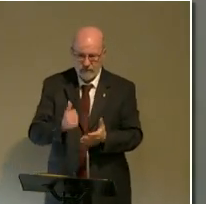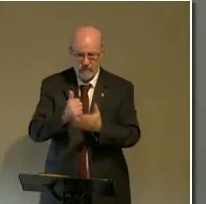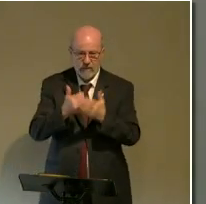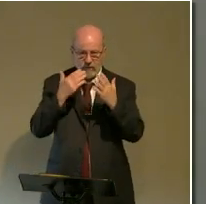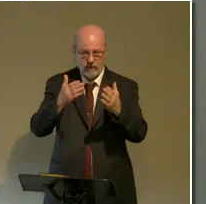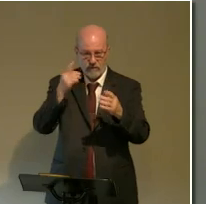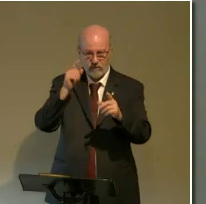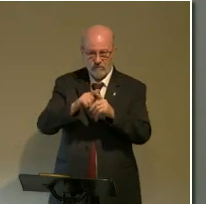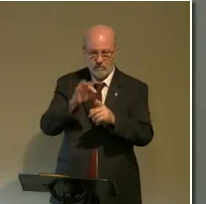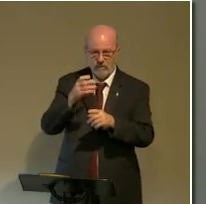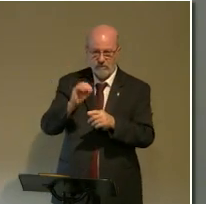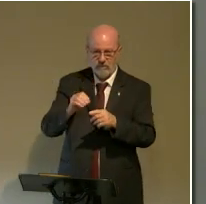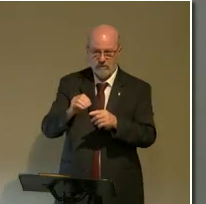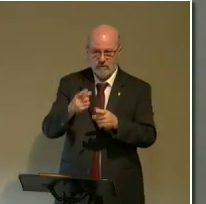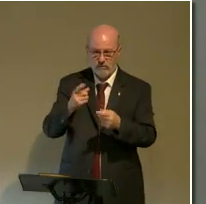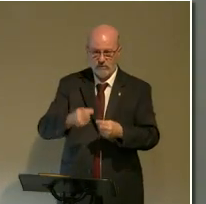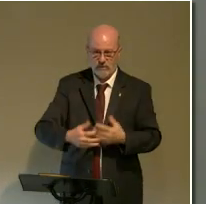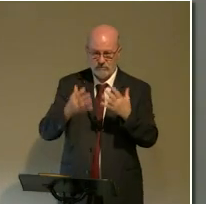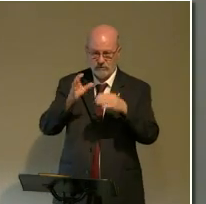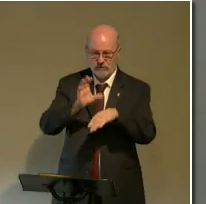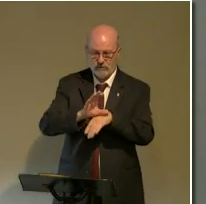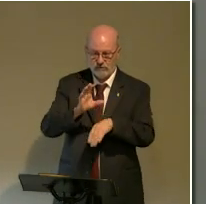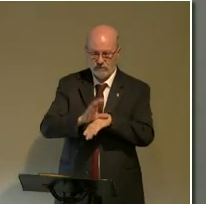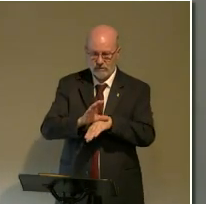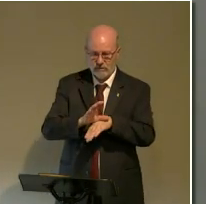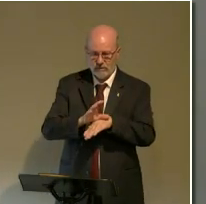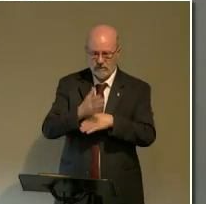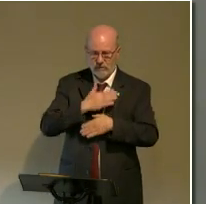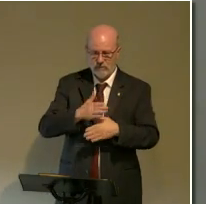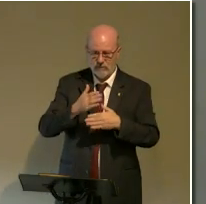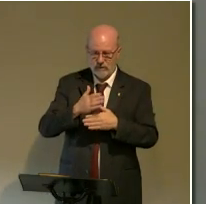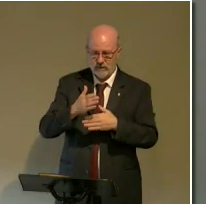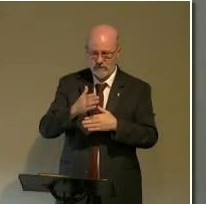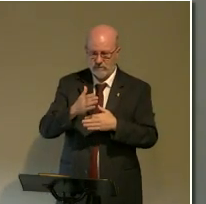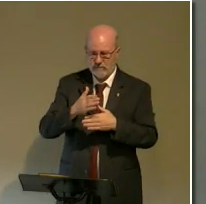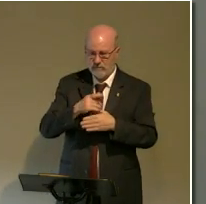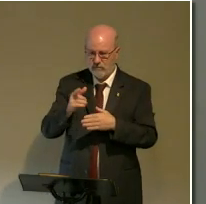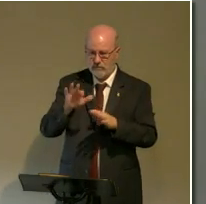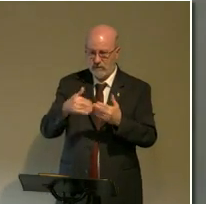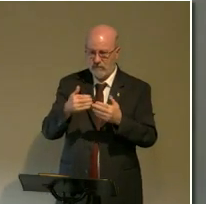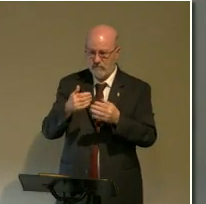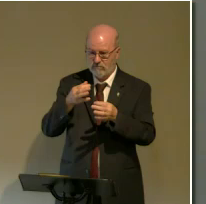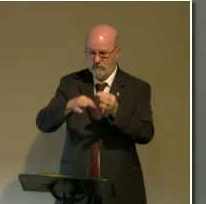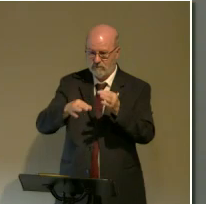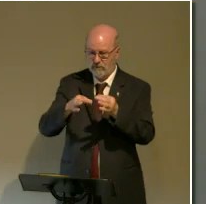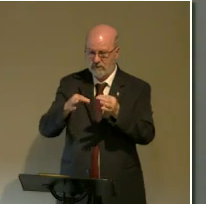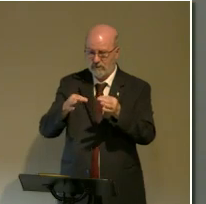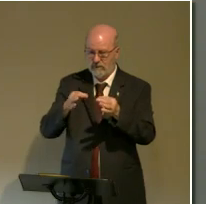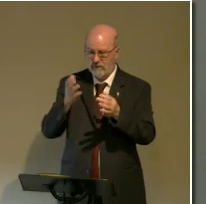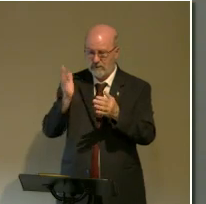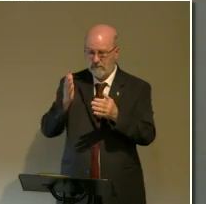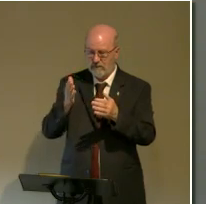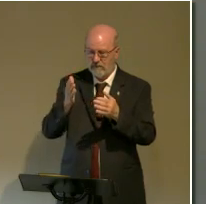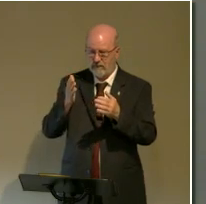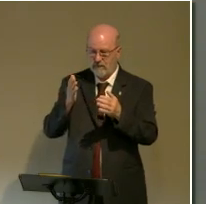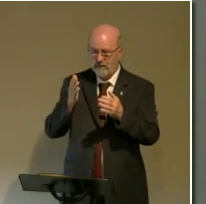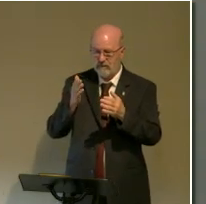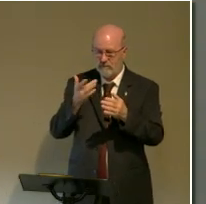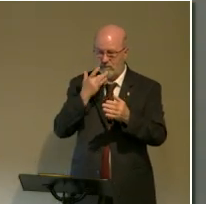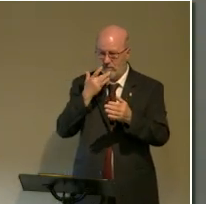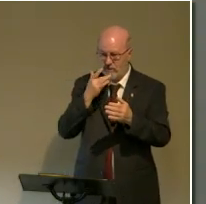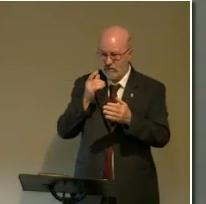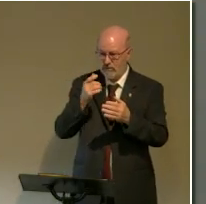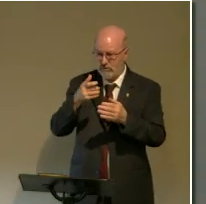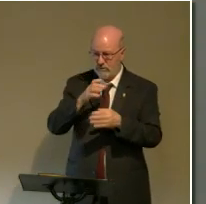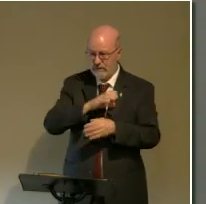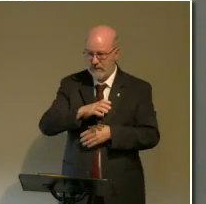Amen. Thank you, Brother Fabio. You are an inspiration to this church, and appreciate you, the way you simplify that message from a familiar